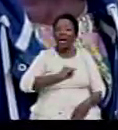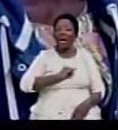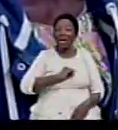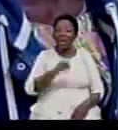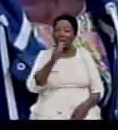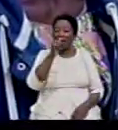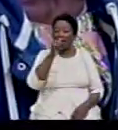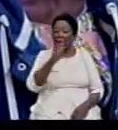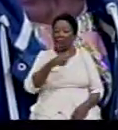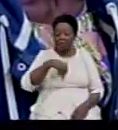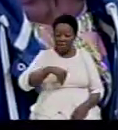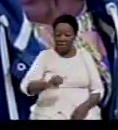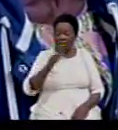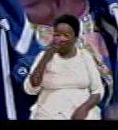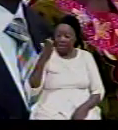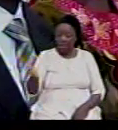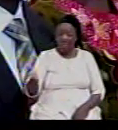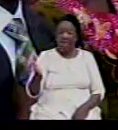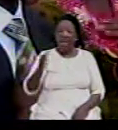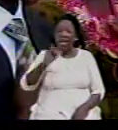there. I am still there.